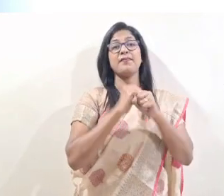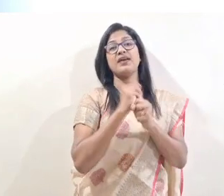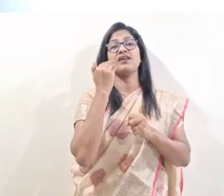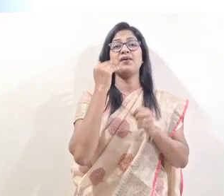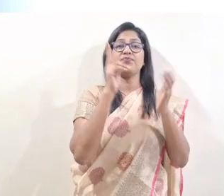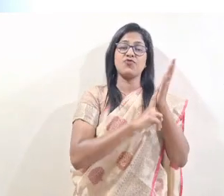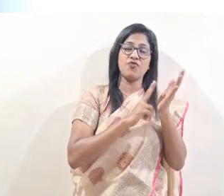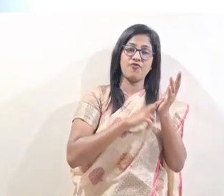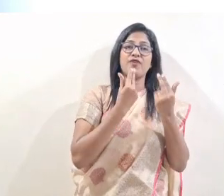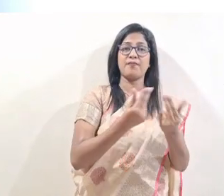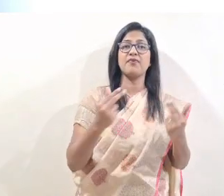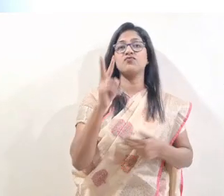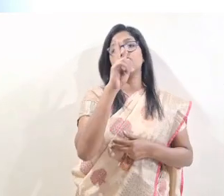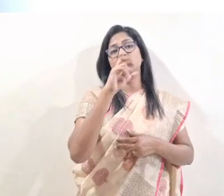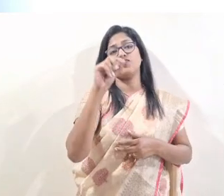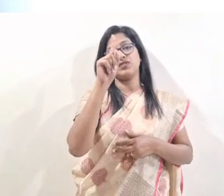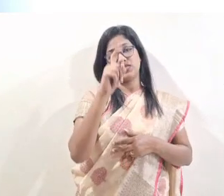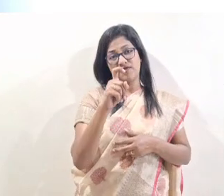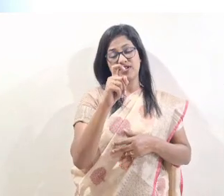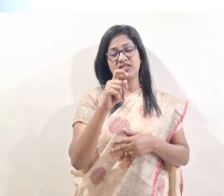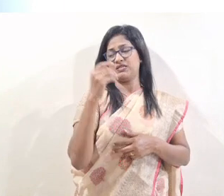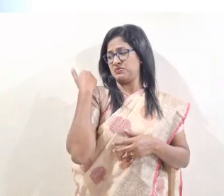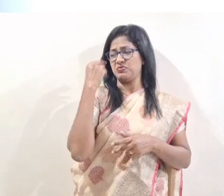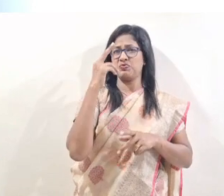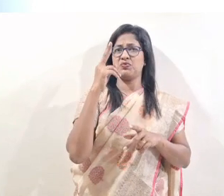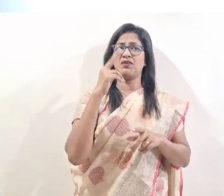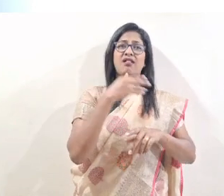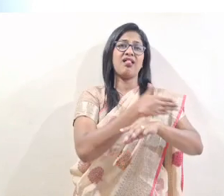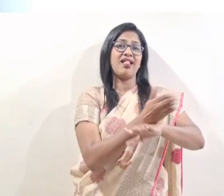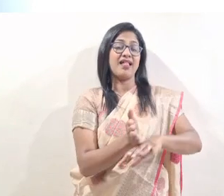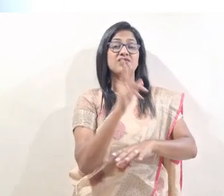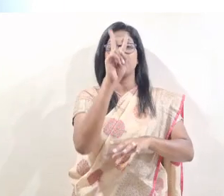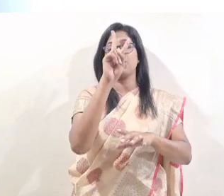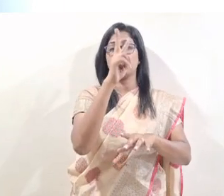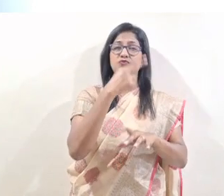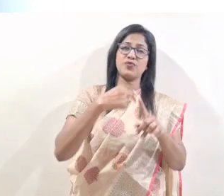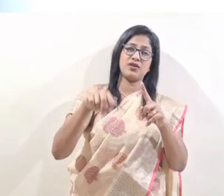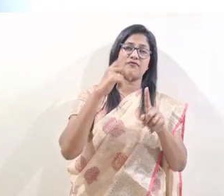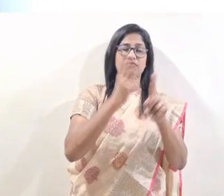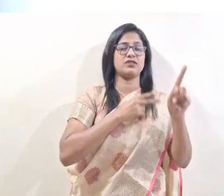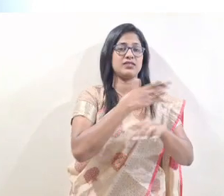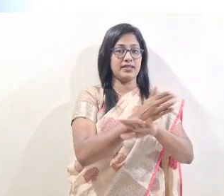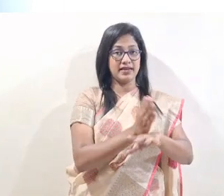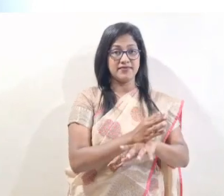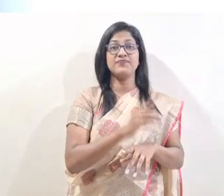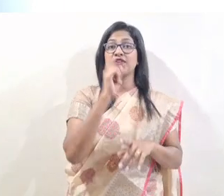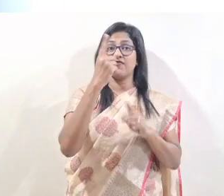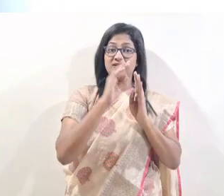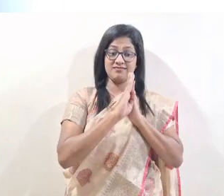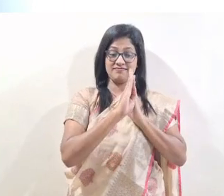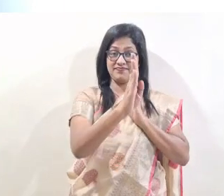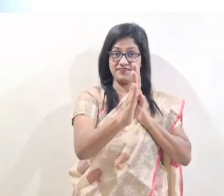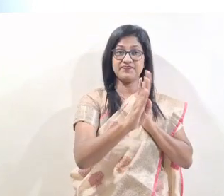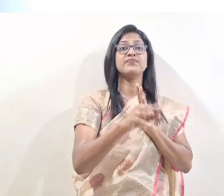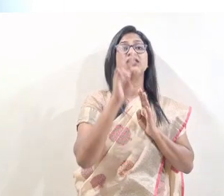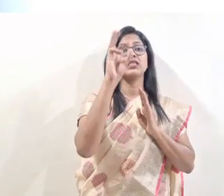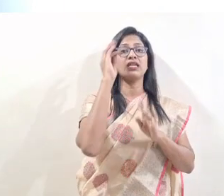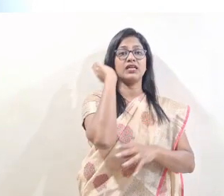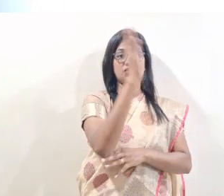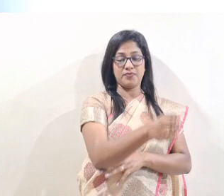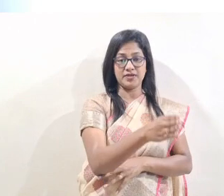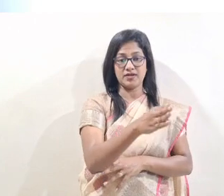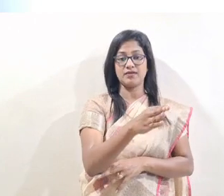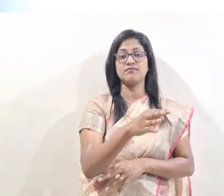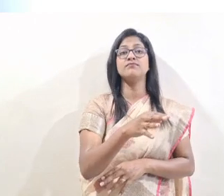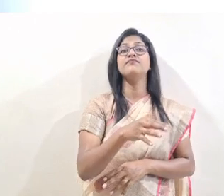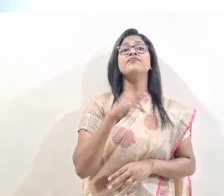only November 2017. Almost 2.5 years delay happened. The first line of 30 kilometers, the only metro in India which